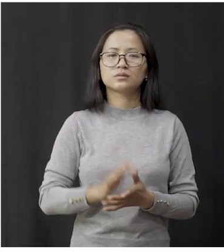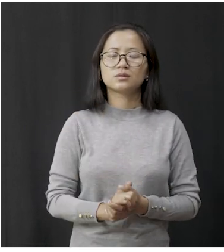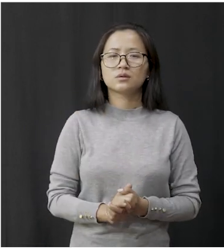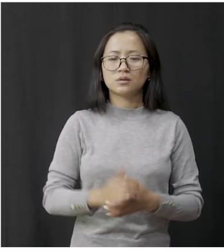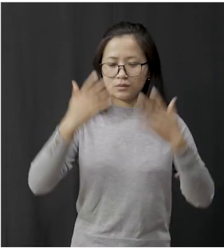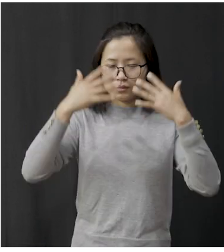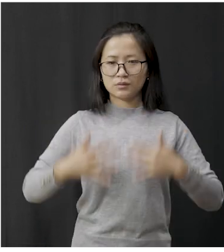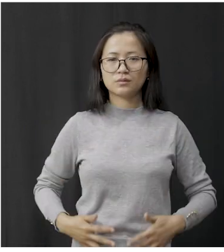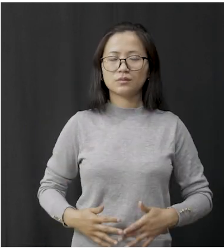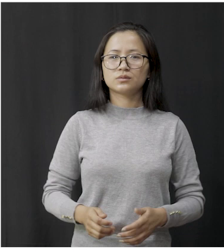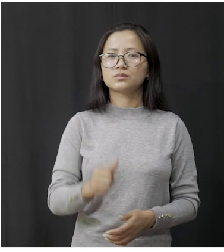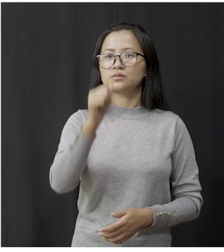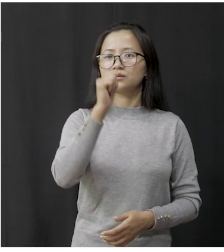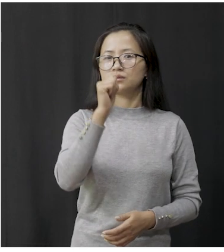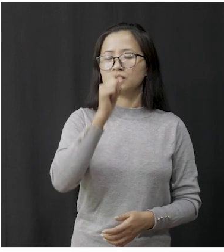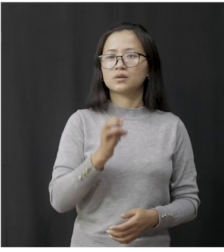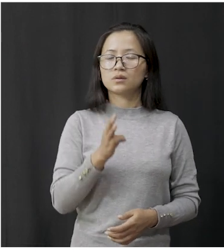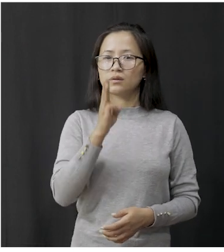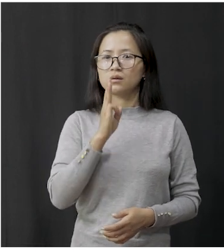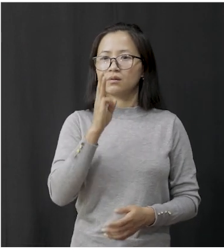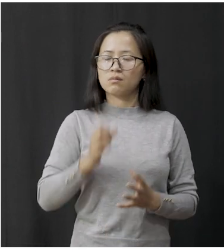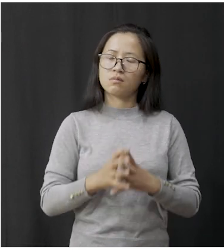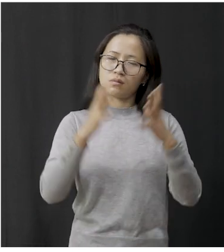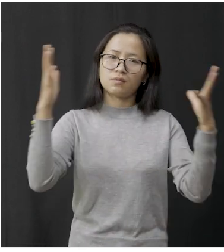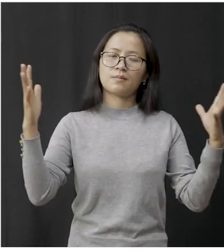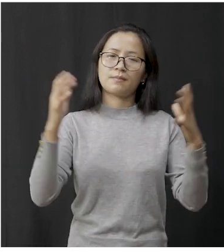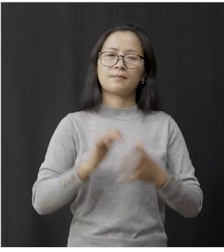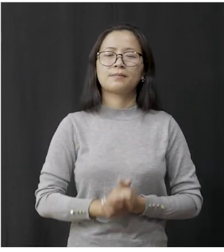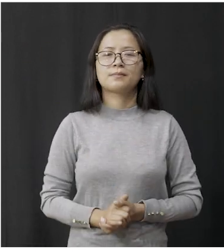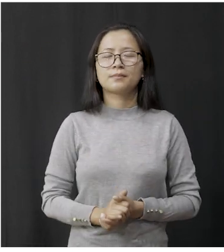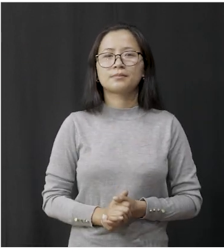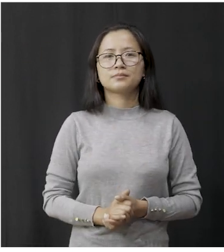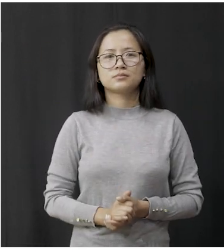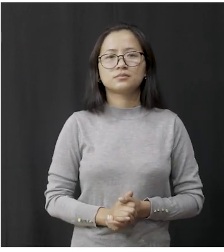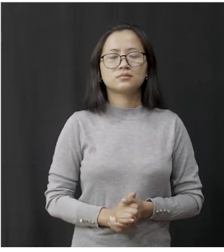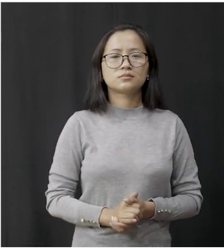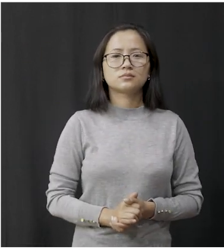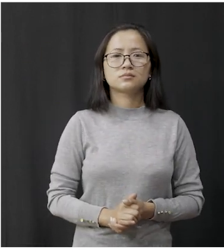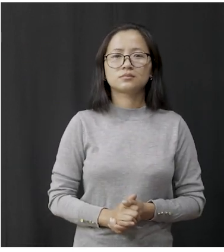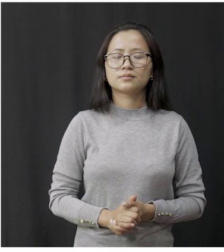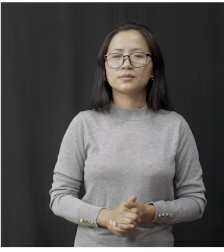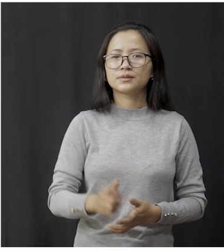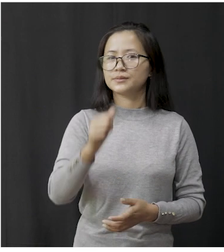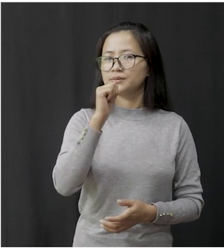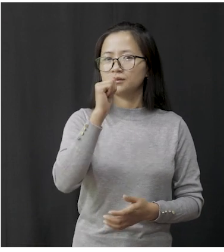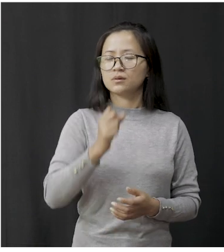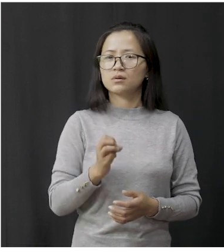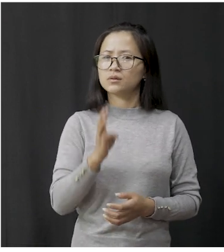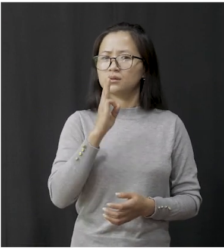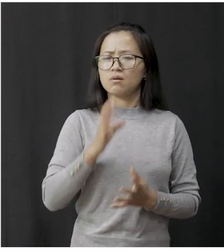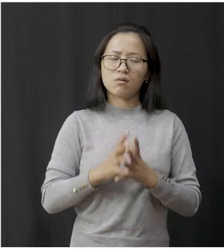body, we should drink plenty of water. Okay? And by drinking